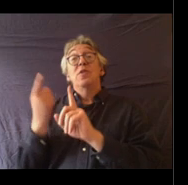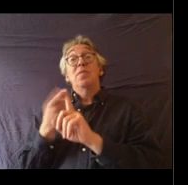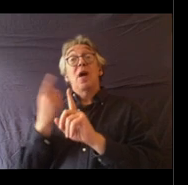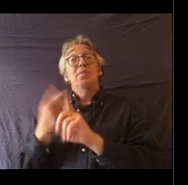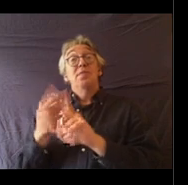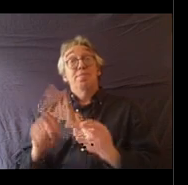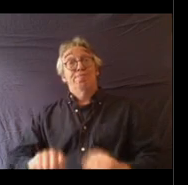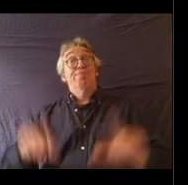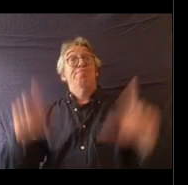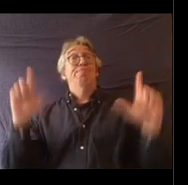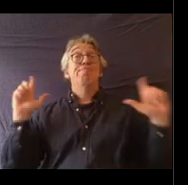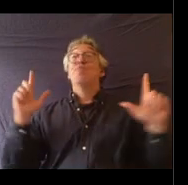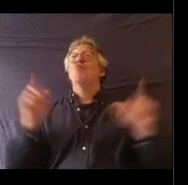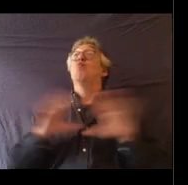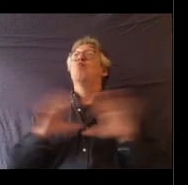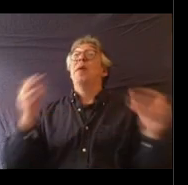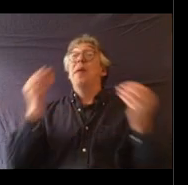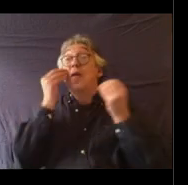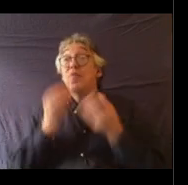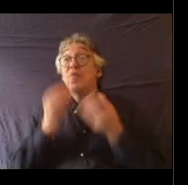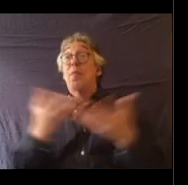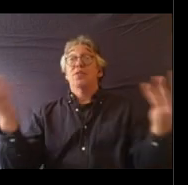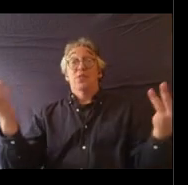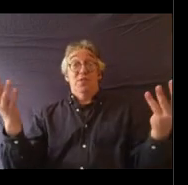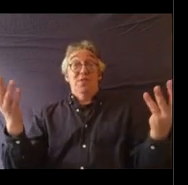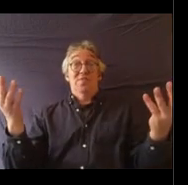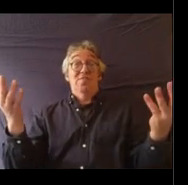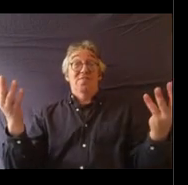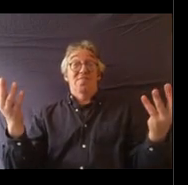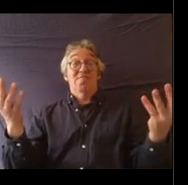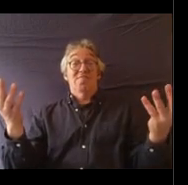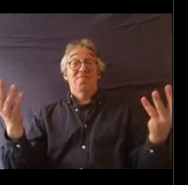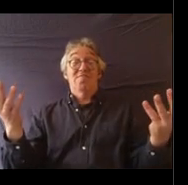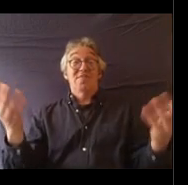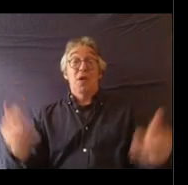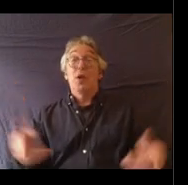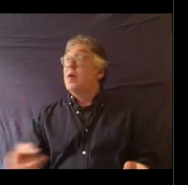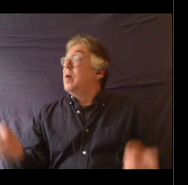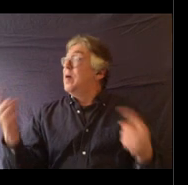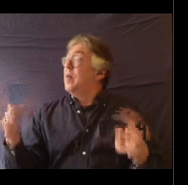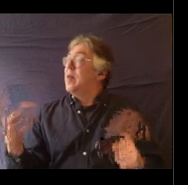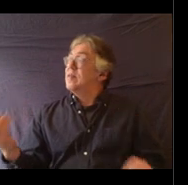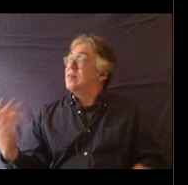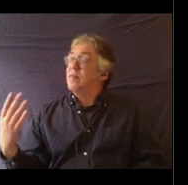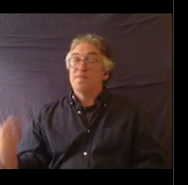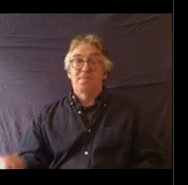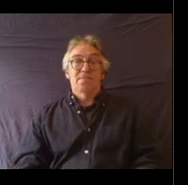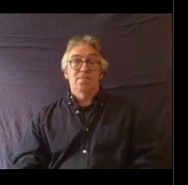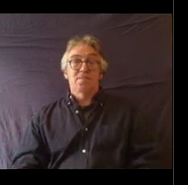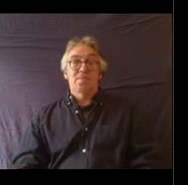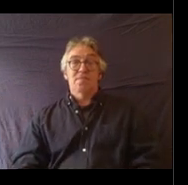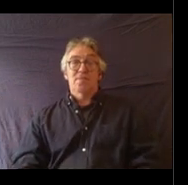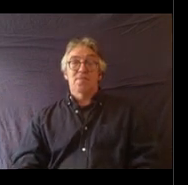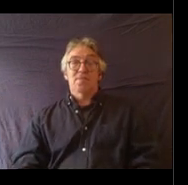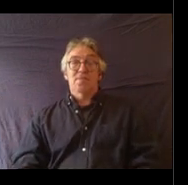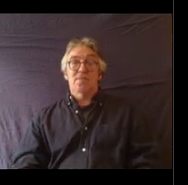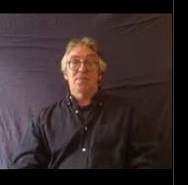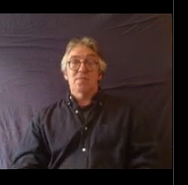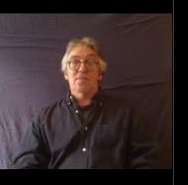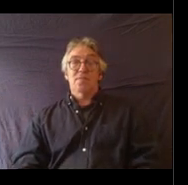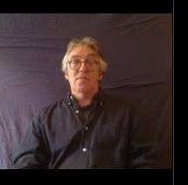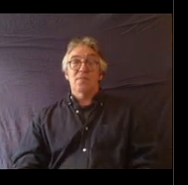broadcast information to their citizens. And next slide, please. And obviously, this